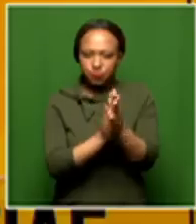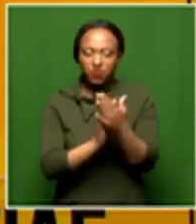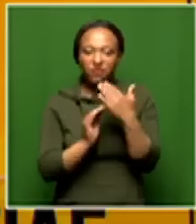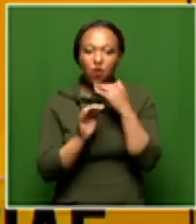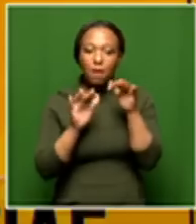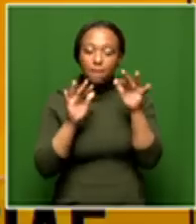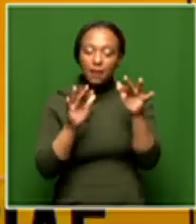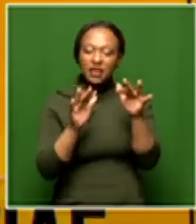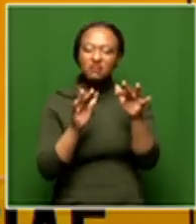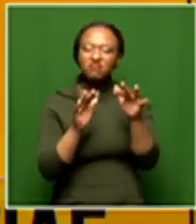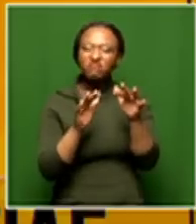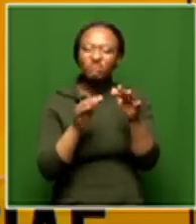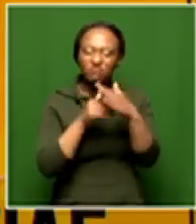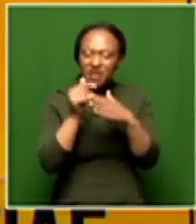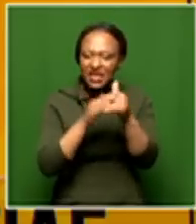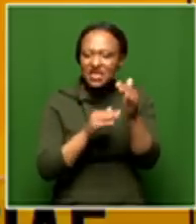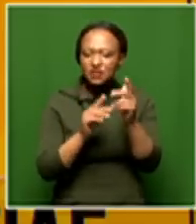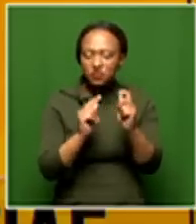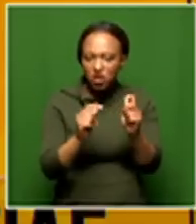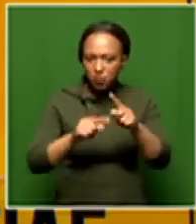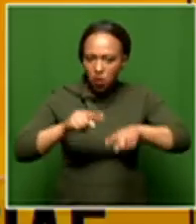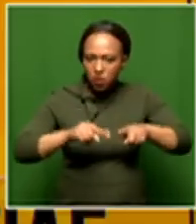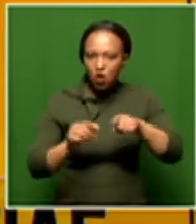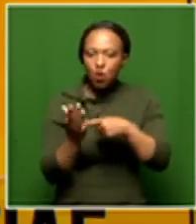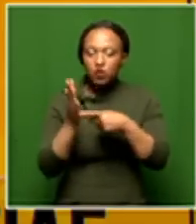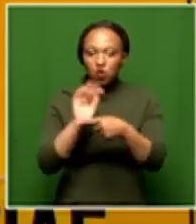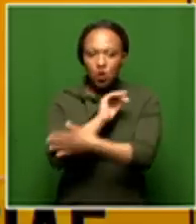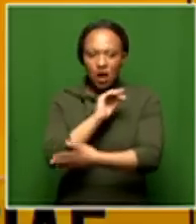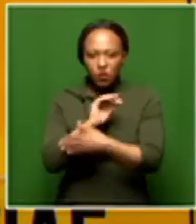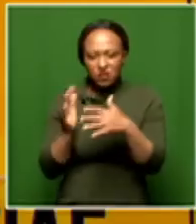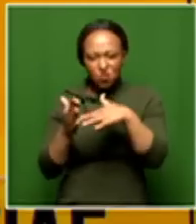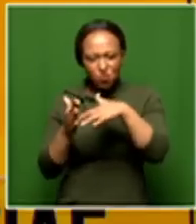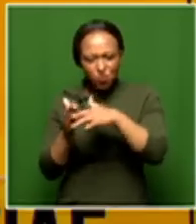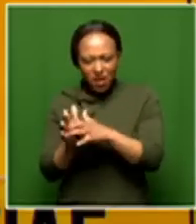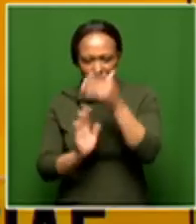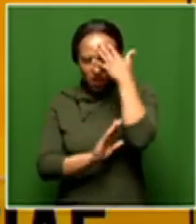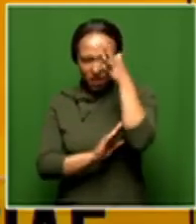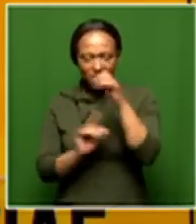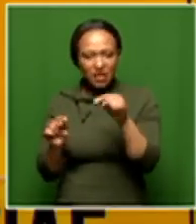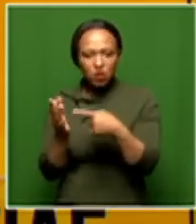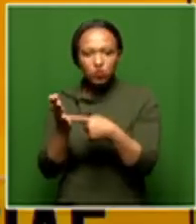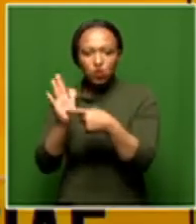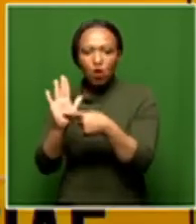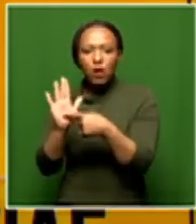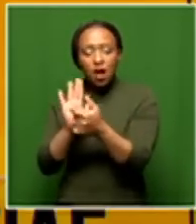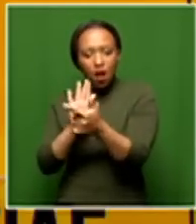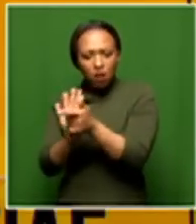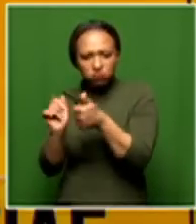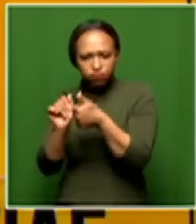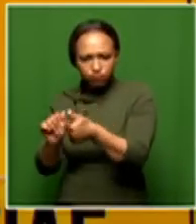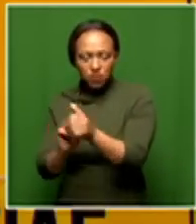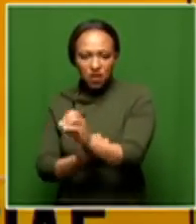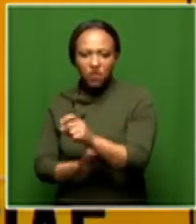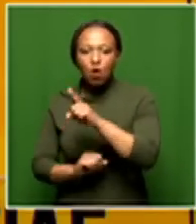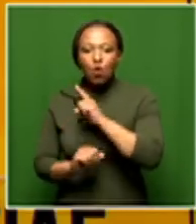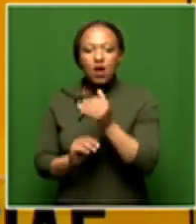of public infrastructure, saying this portrayed the country as a weak state that cannot ensure the rule of law. This came out